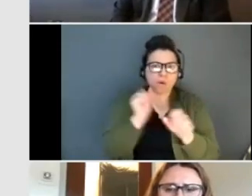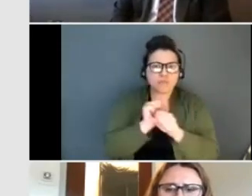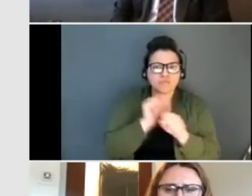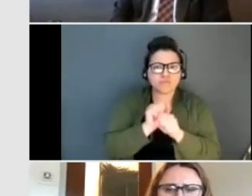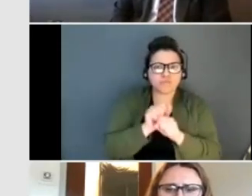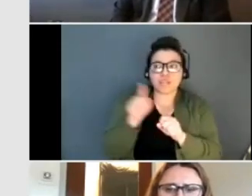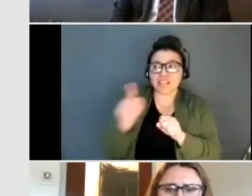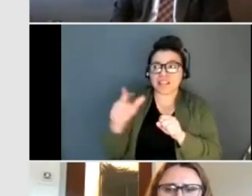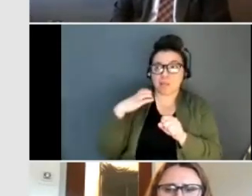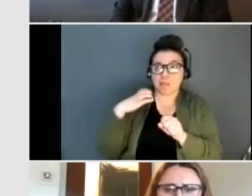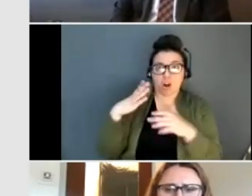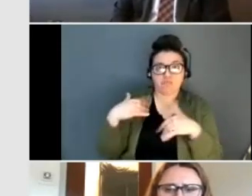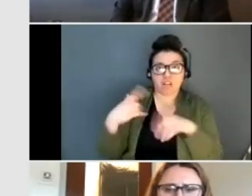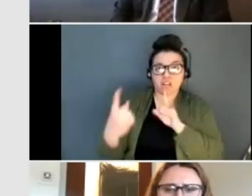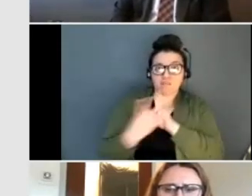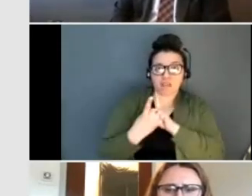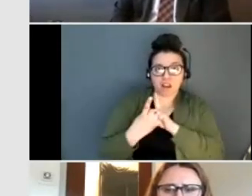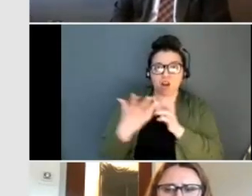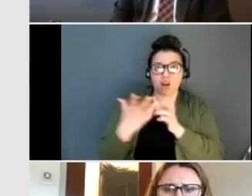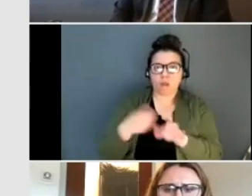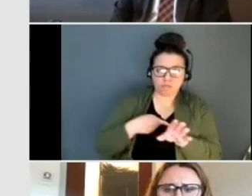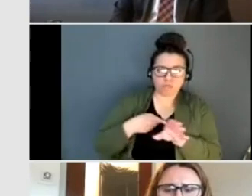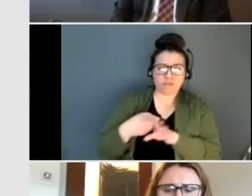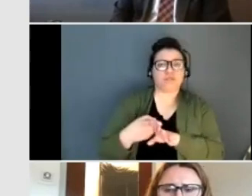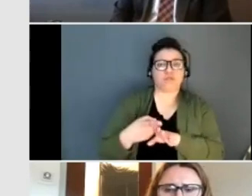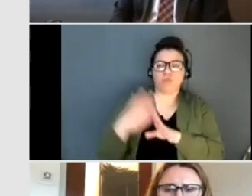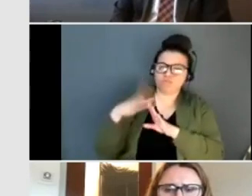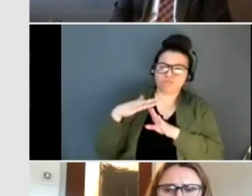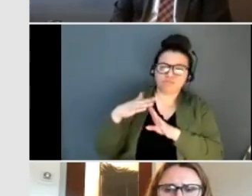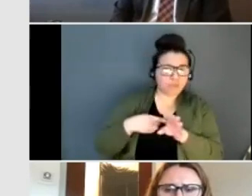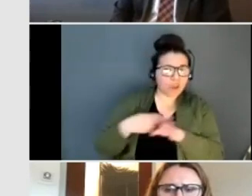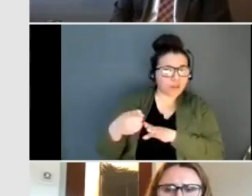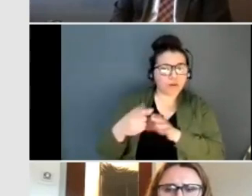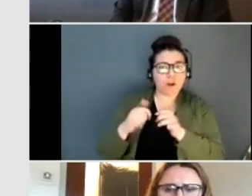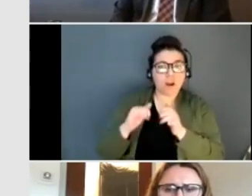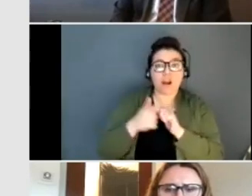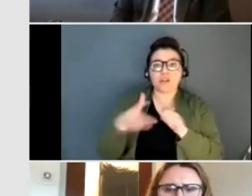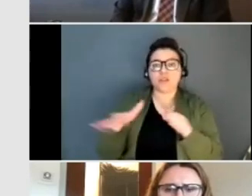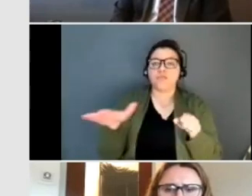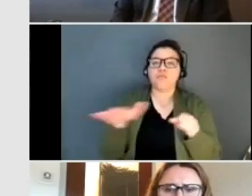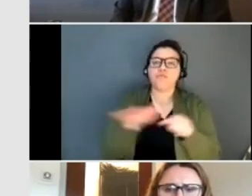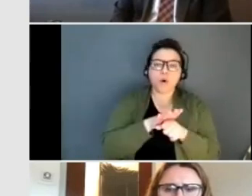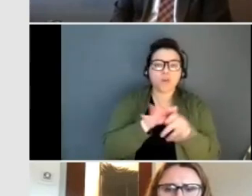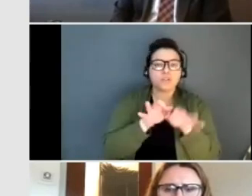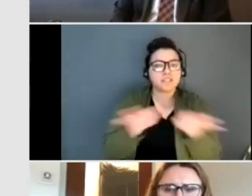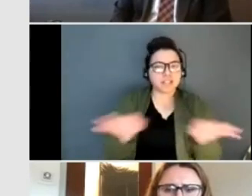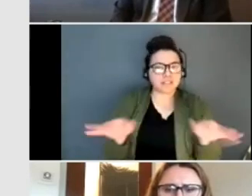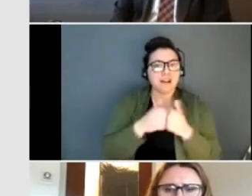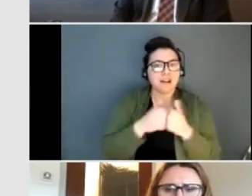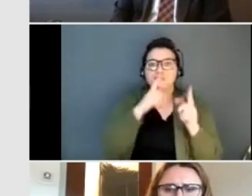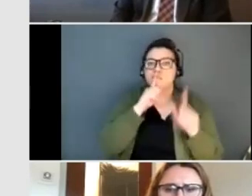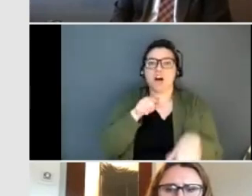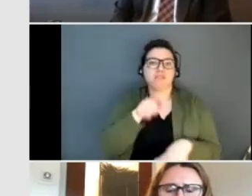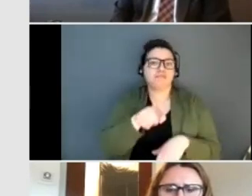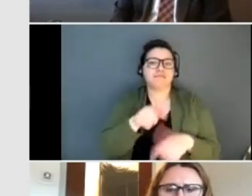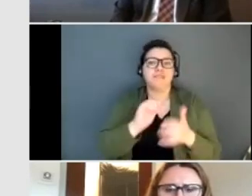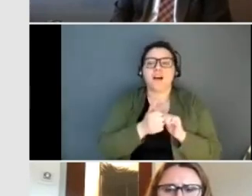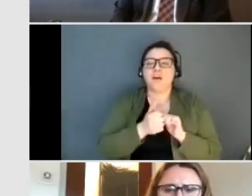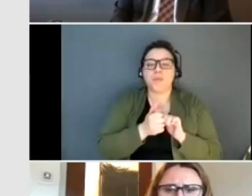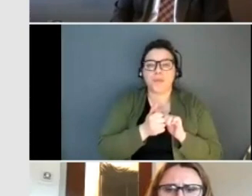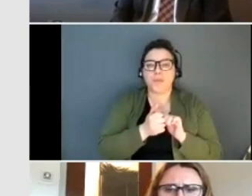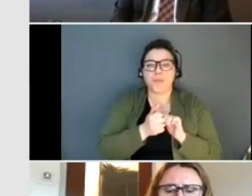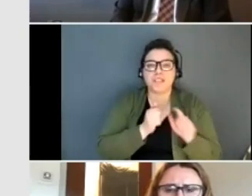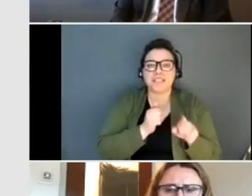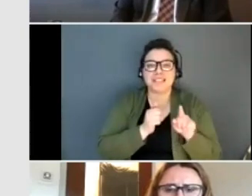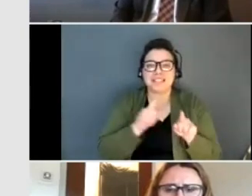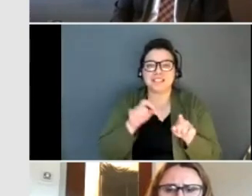yet, you have to be as professional as you can. Can you show me a complete sentence, a response to this